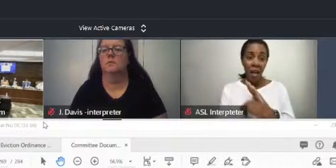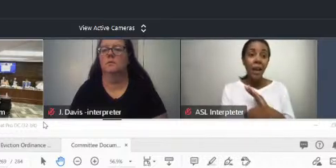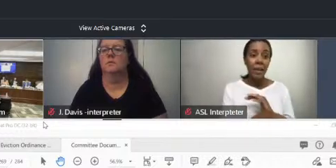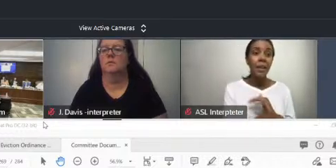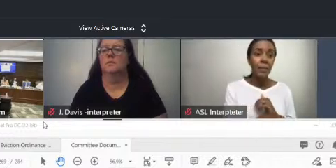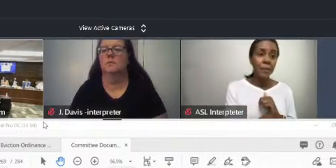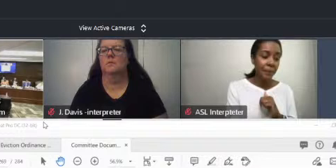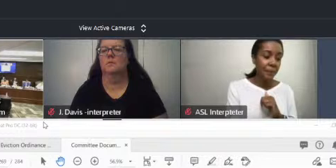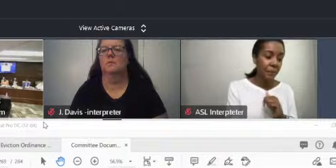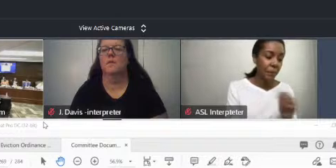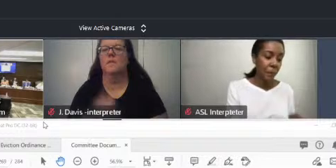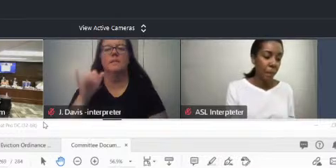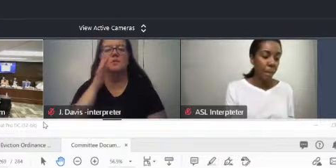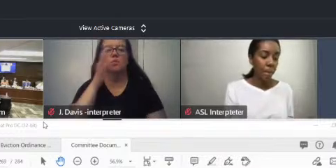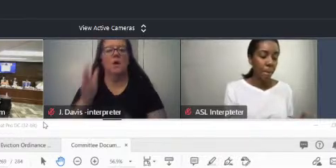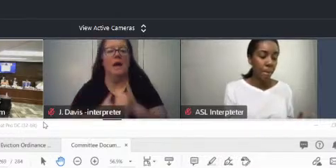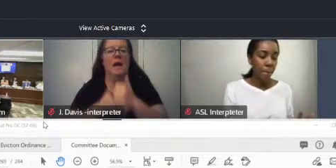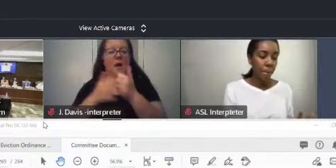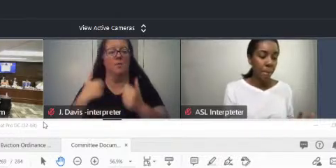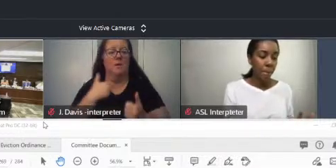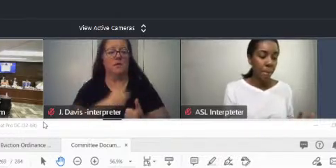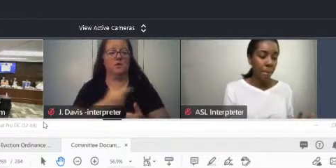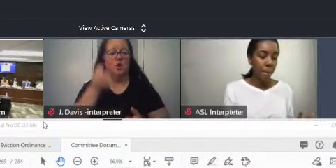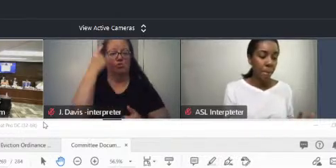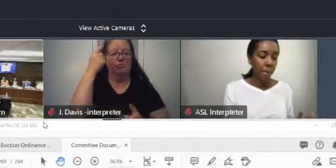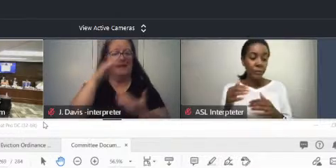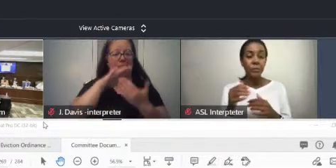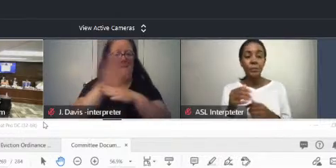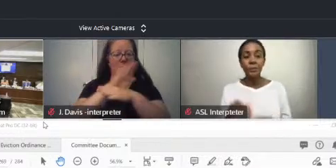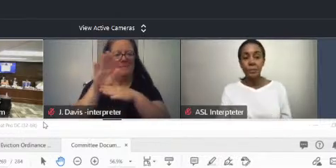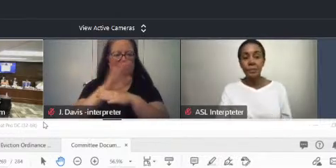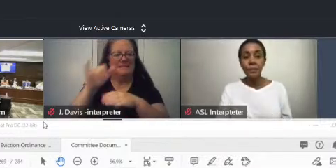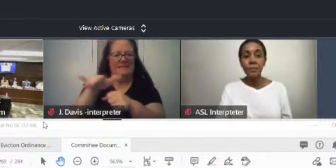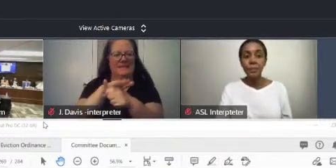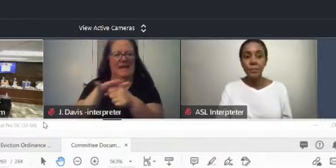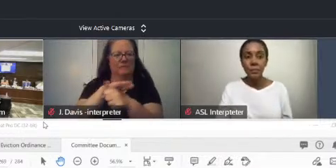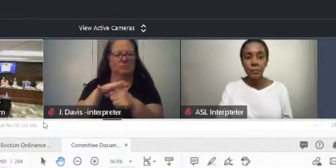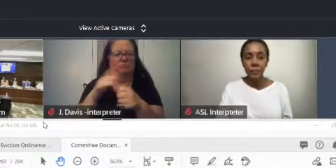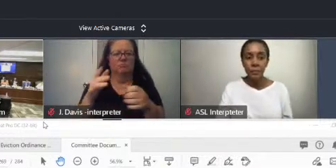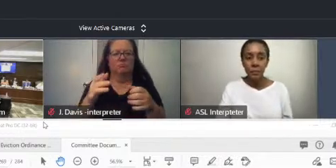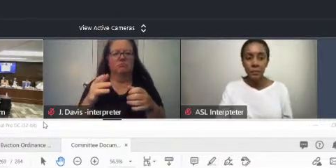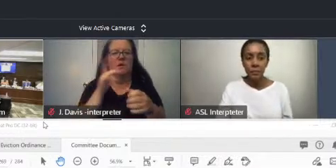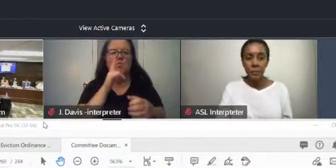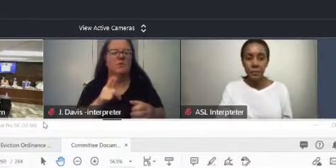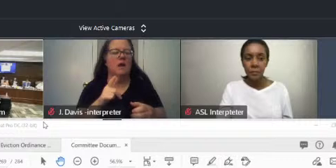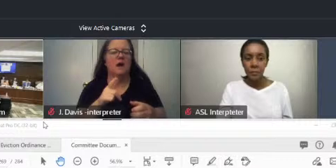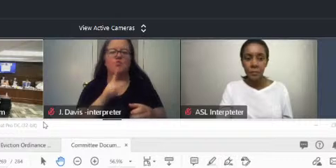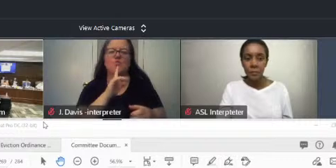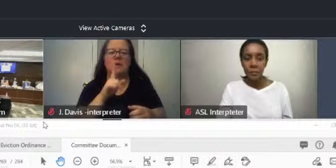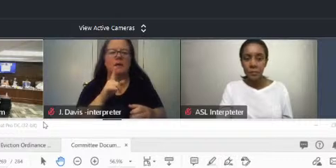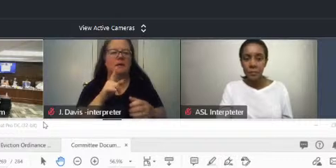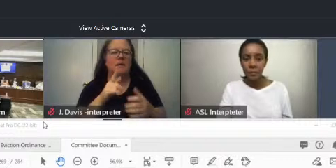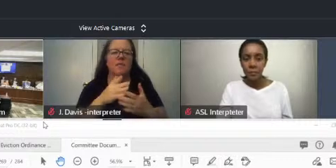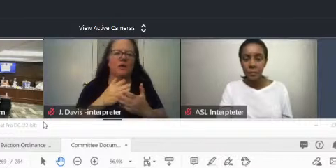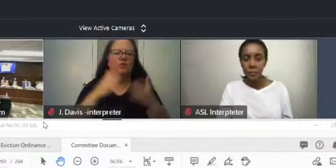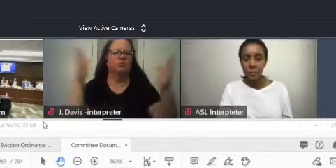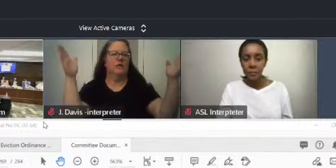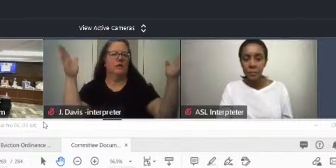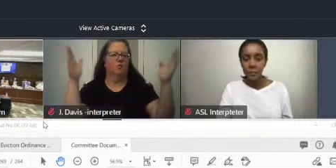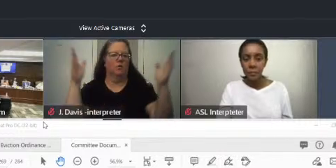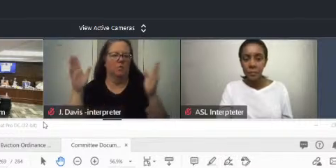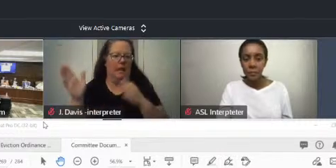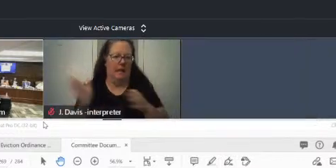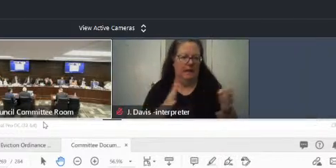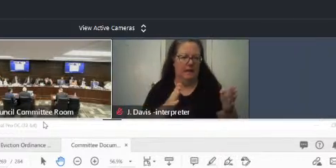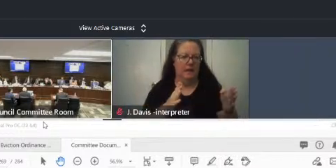stepping stone to understanding the commerce that's happening there with respect to vehicles, but it won't be the overall corridor plan. I want to come back and